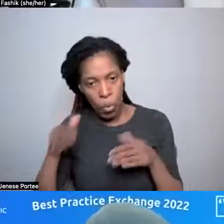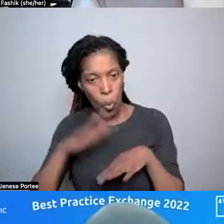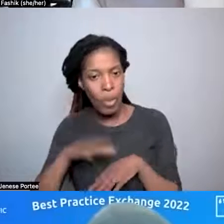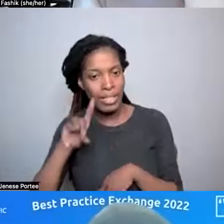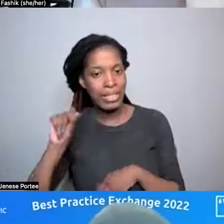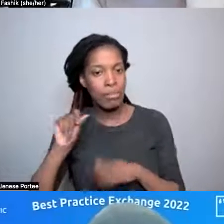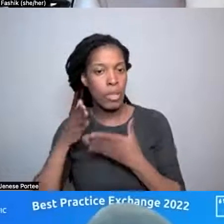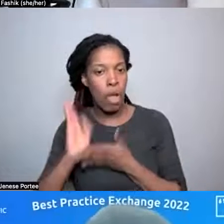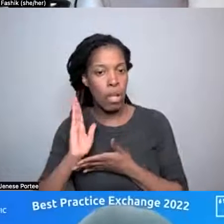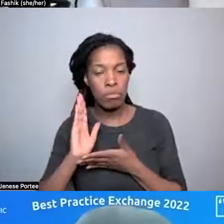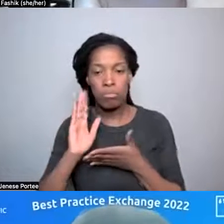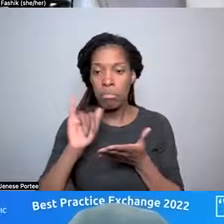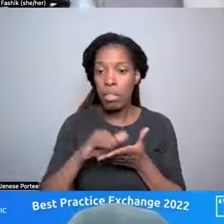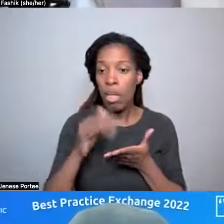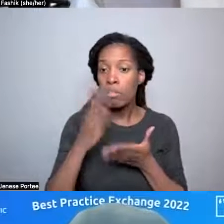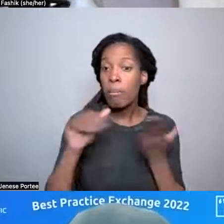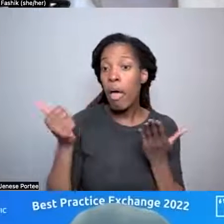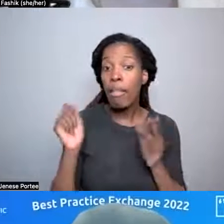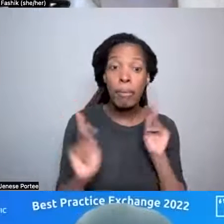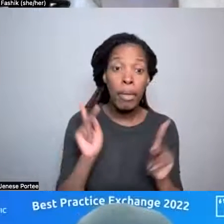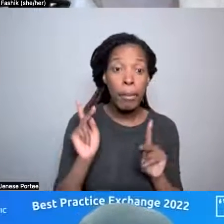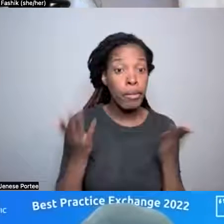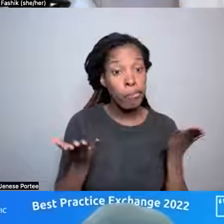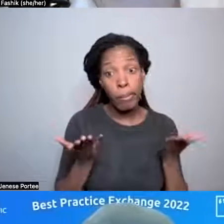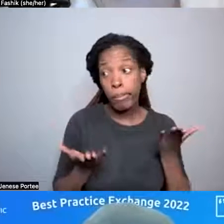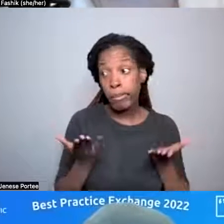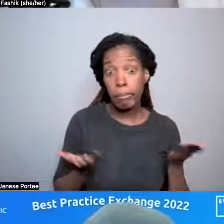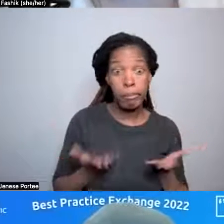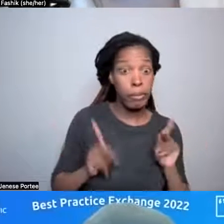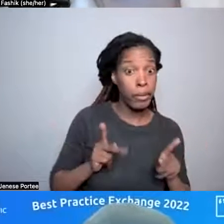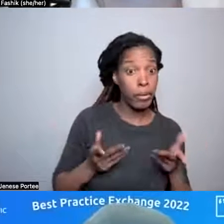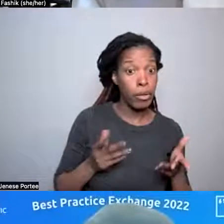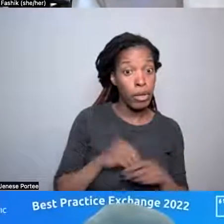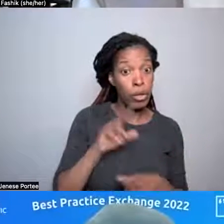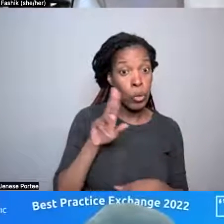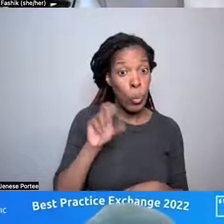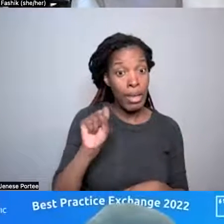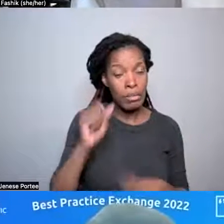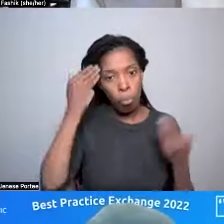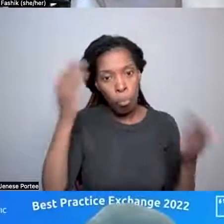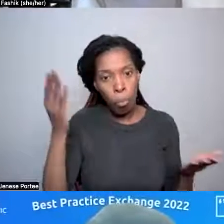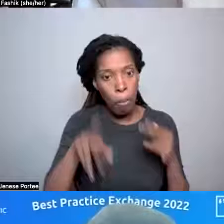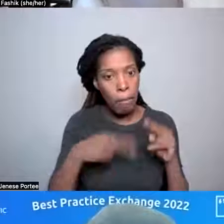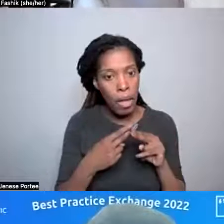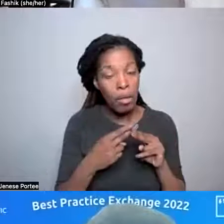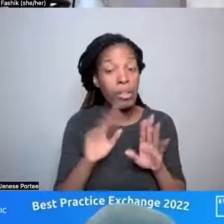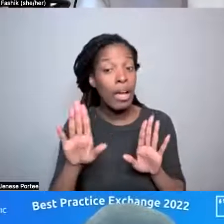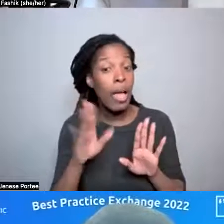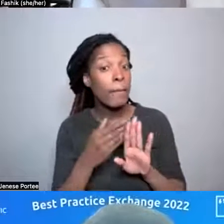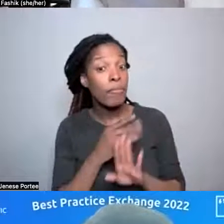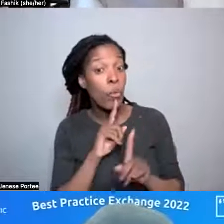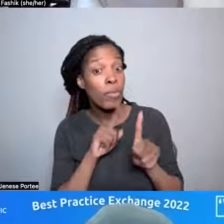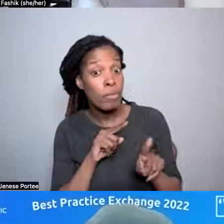people like myself here in the United States may not be aware of? And before you